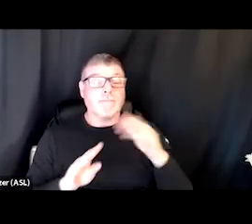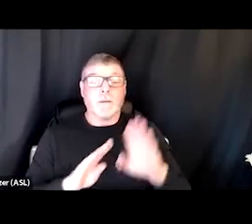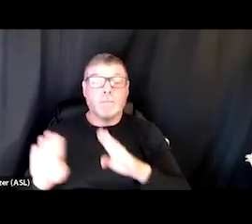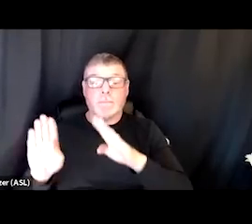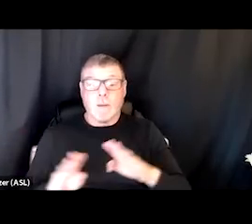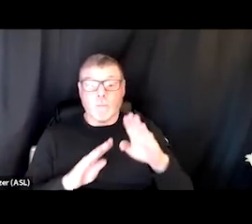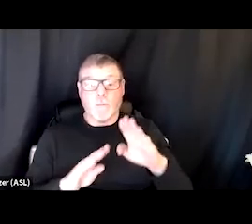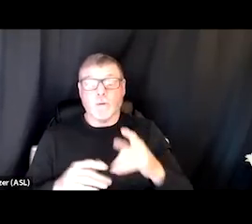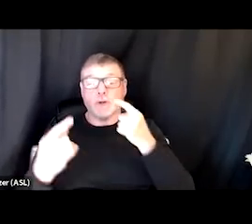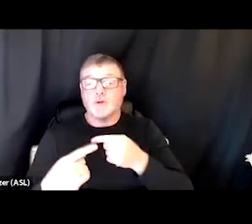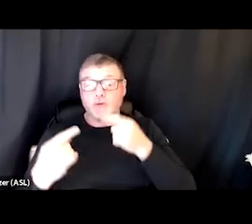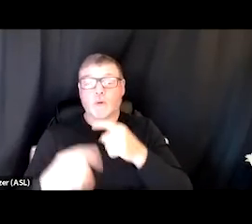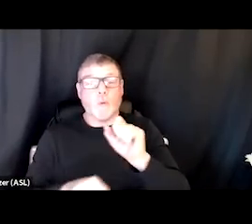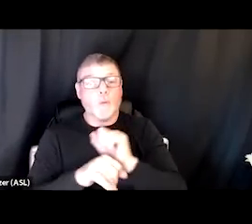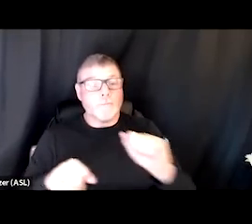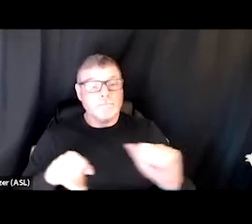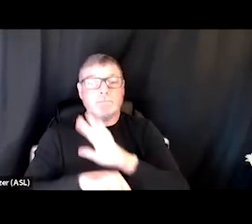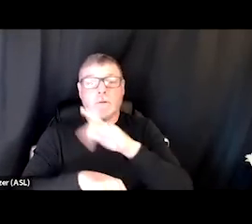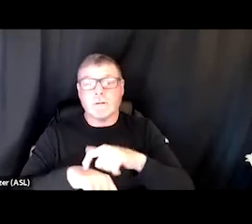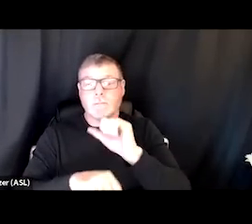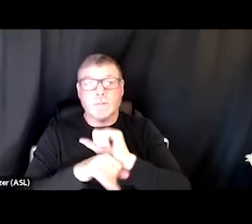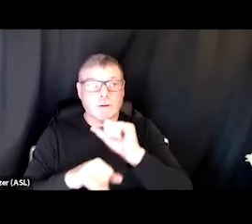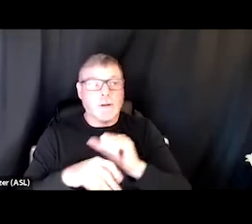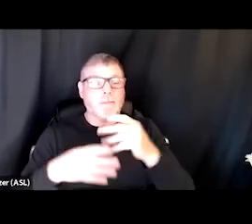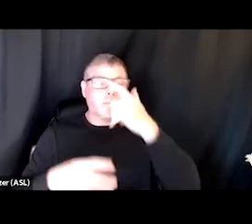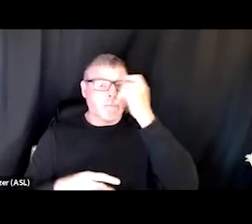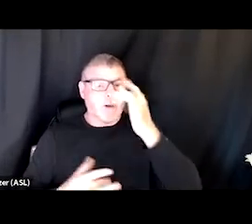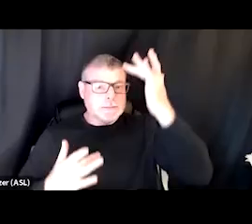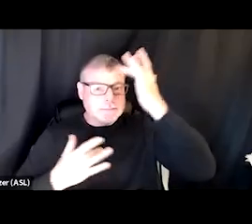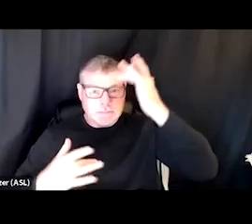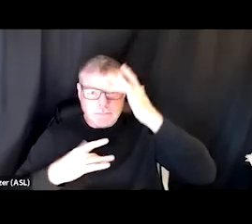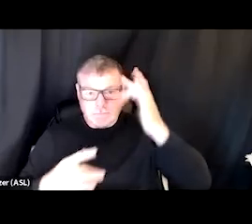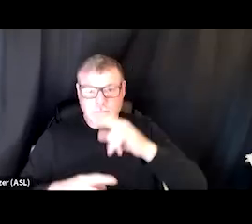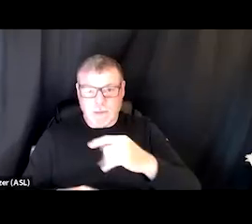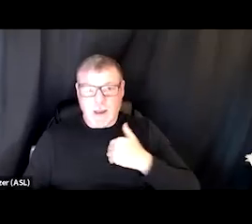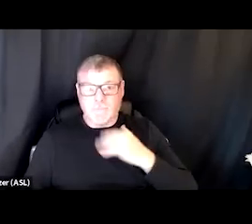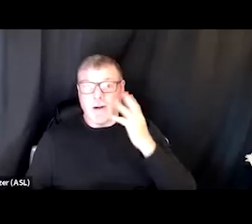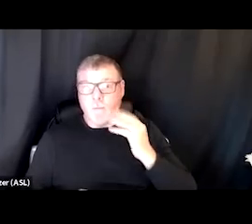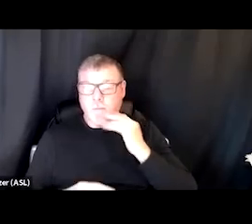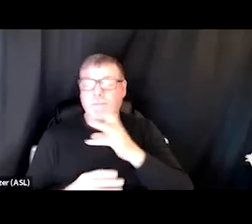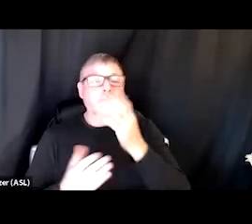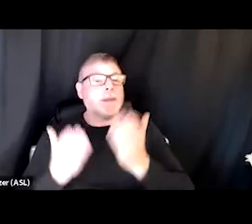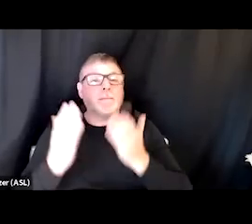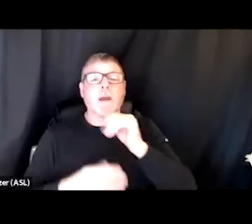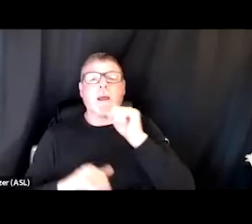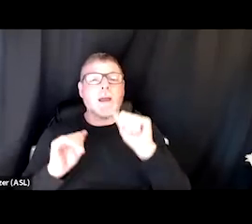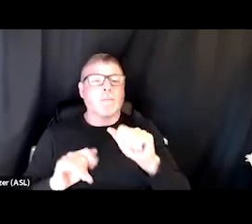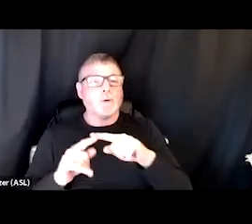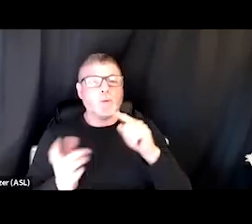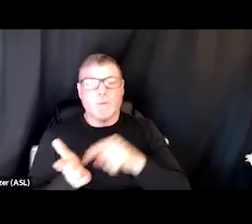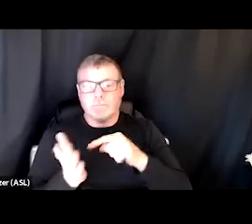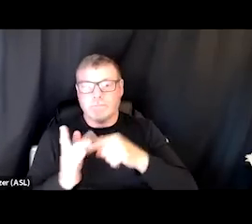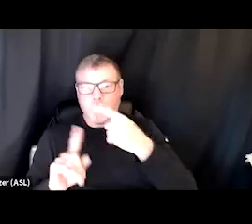condition may struggle to work a full-time job due to the symptoms that they're experiencing and may no longer be able to afford